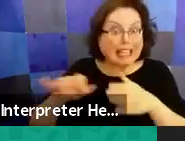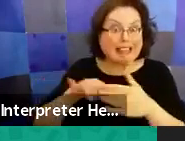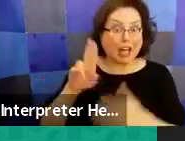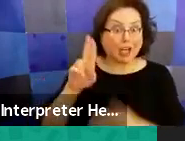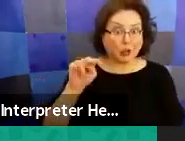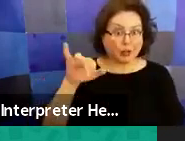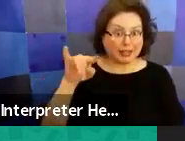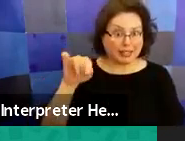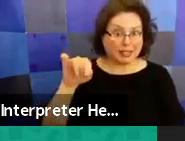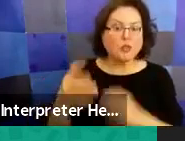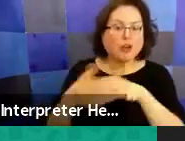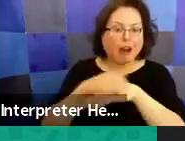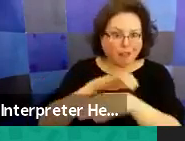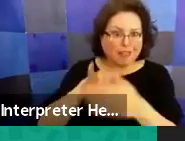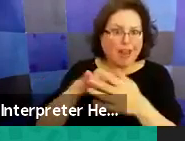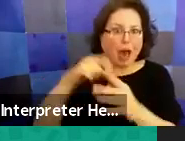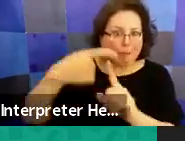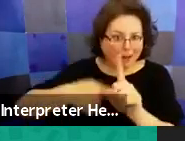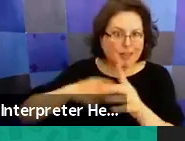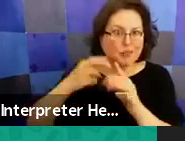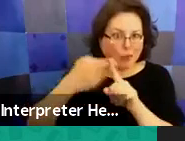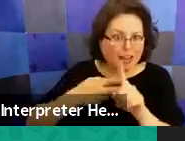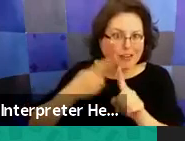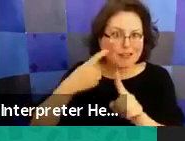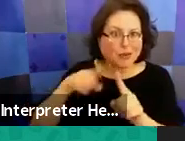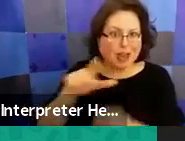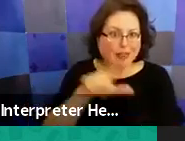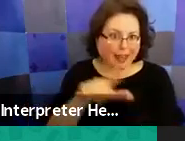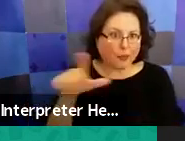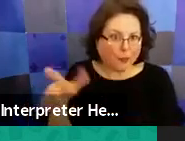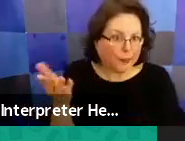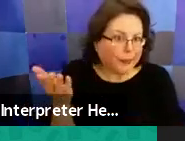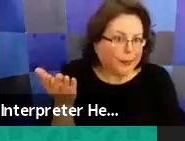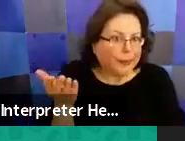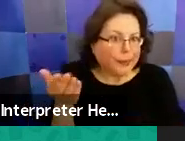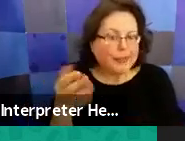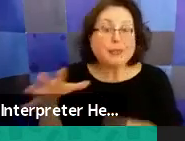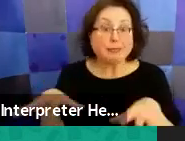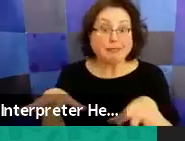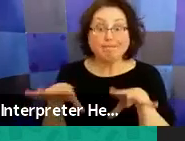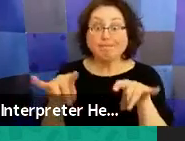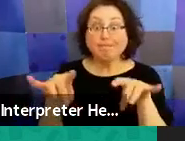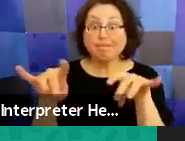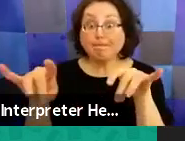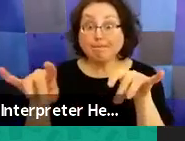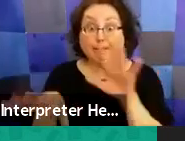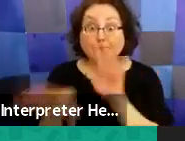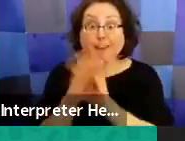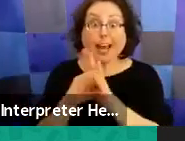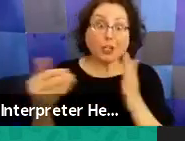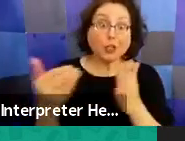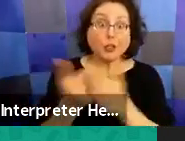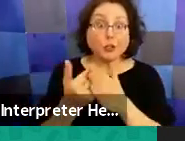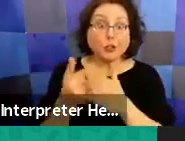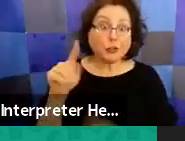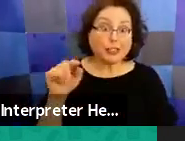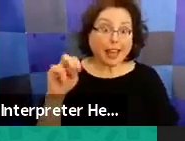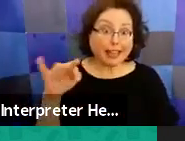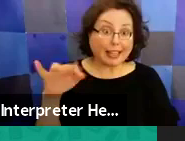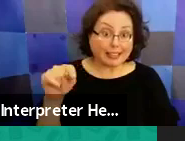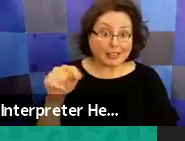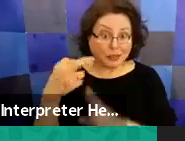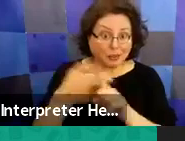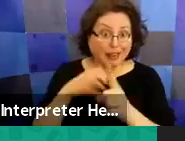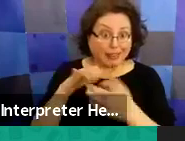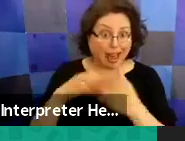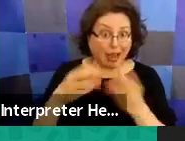cover that initial month rent for the landlord to then secure another tenant in order to rent the property. And